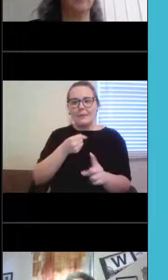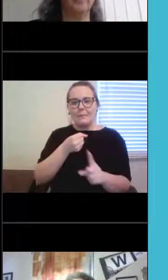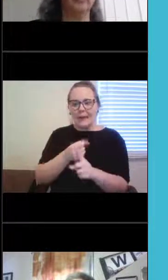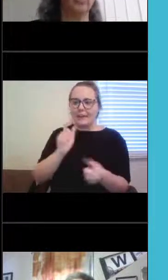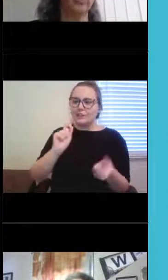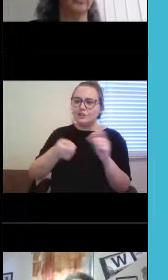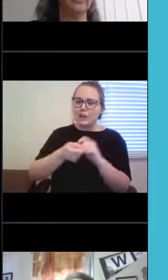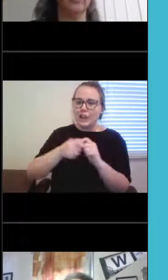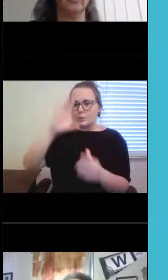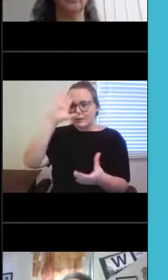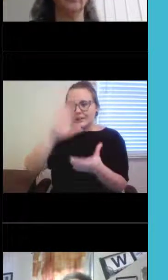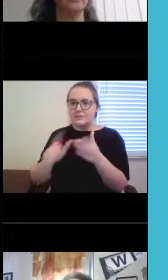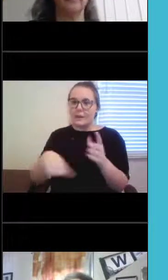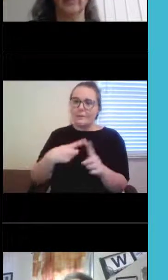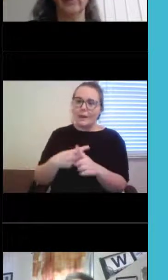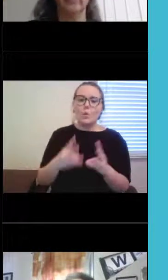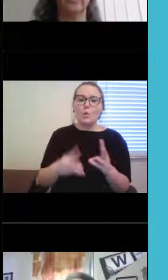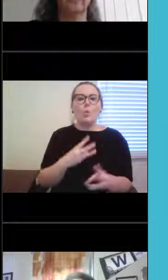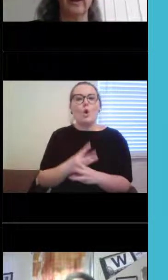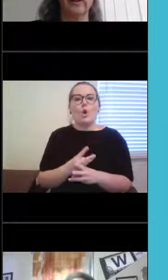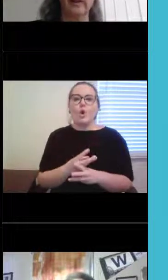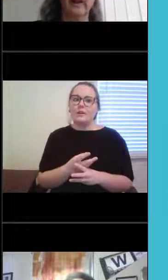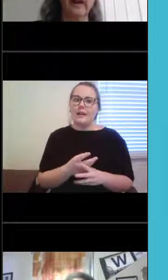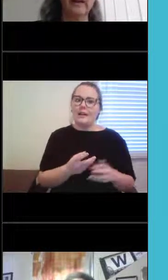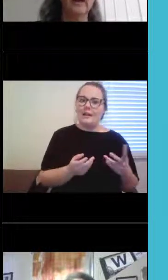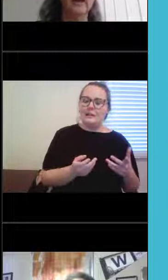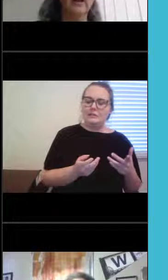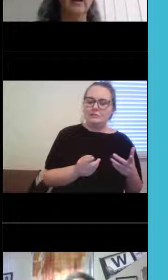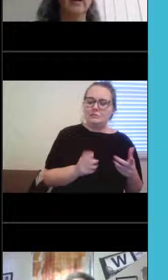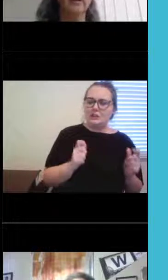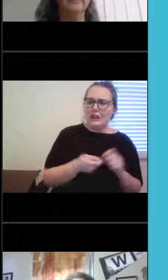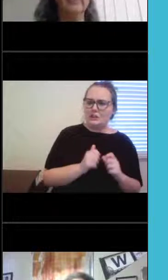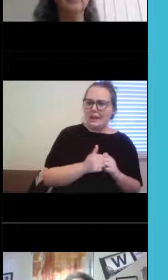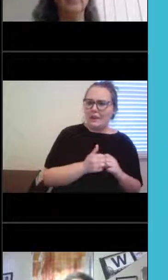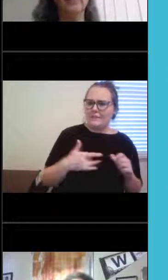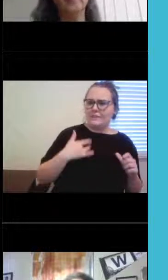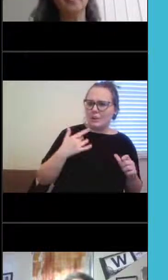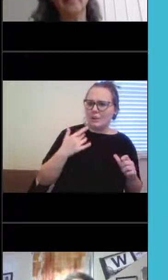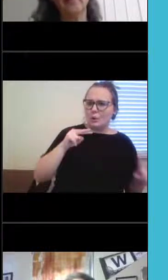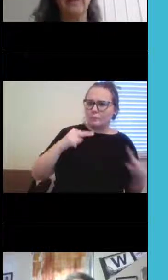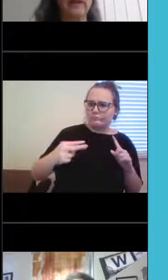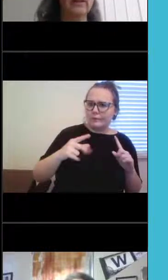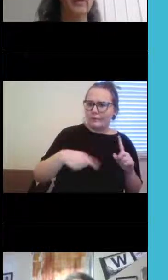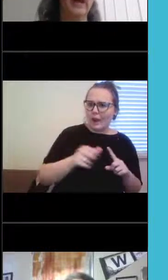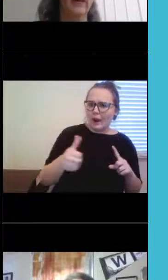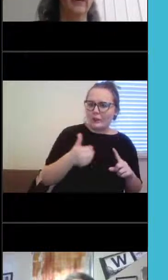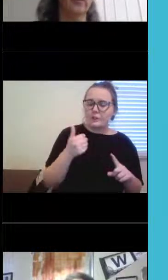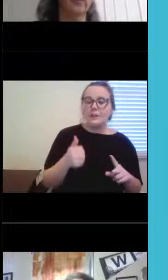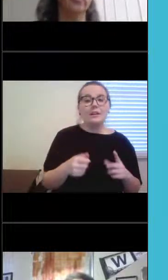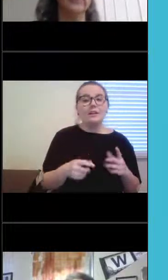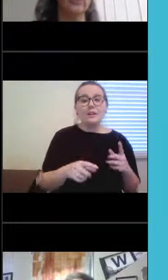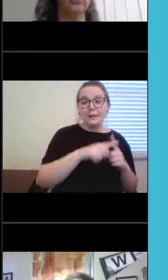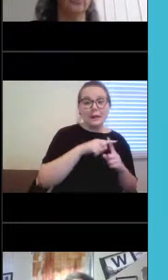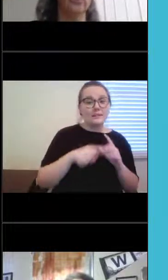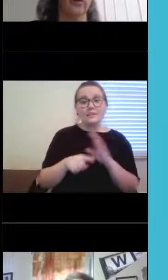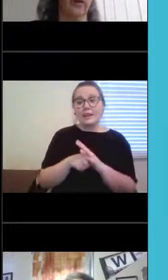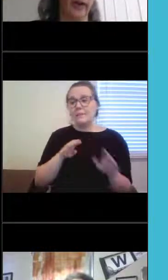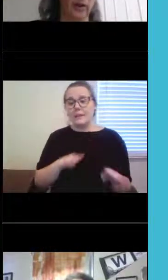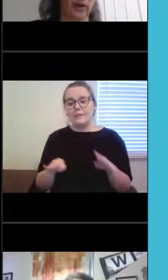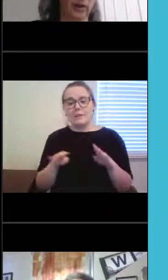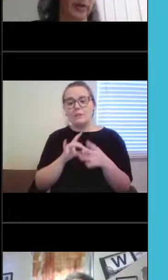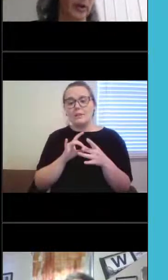beliefs about the world or goodness of others, things like that, led to various positive and negative behaviors in relation